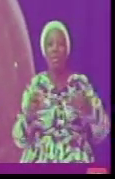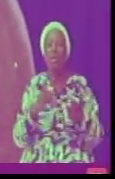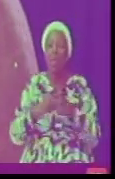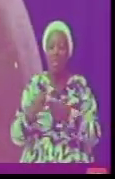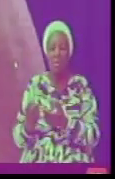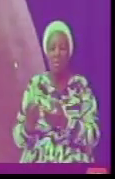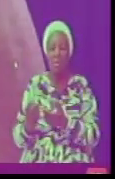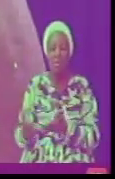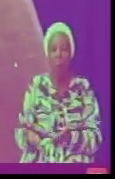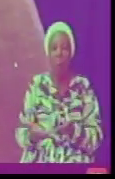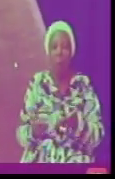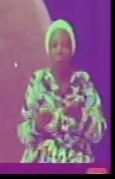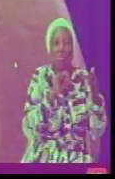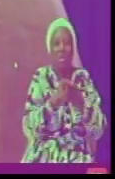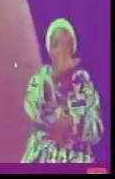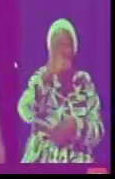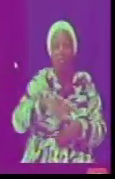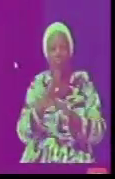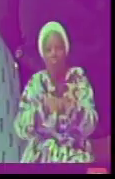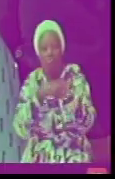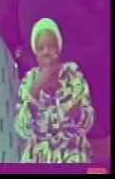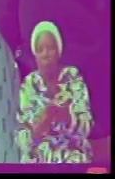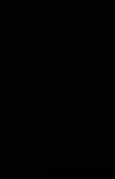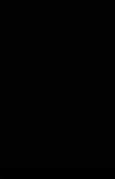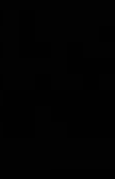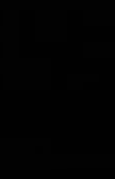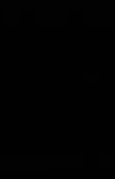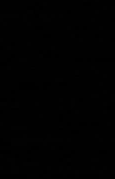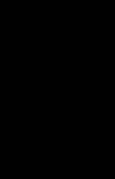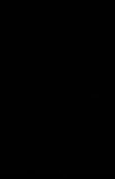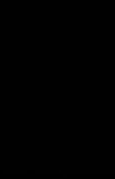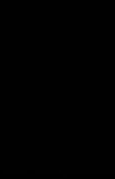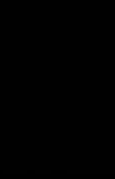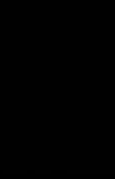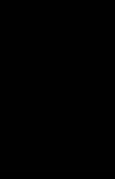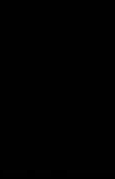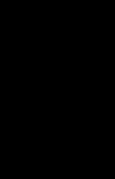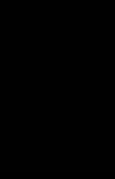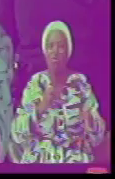were healed. And then he went to the cross, he carried the cross, he felt